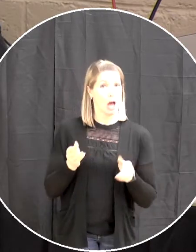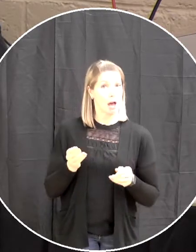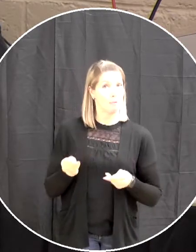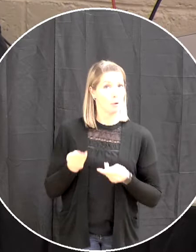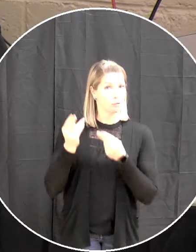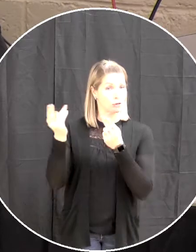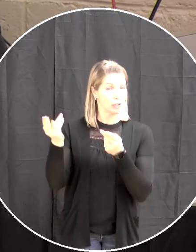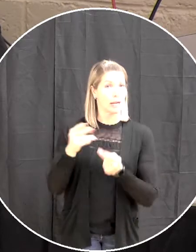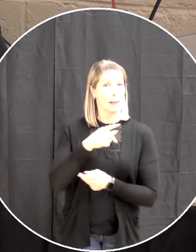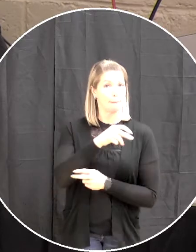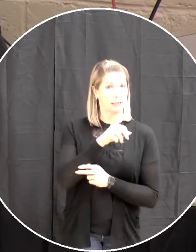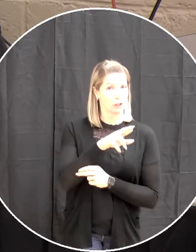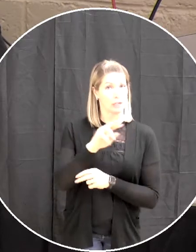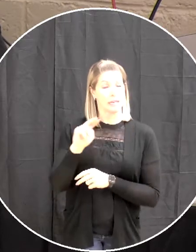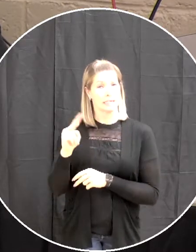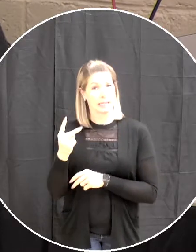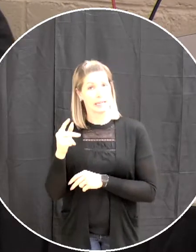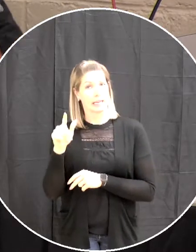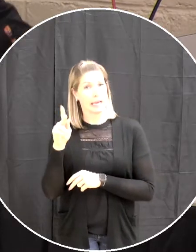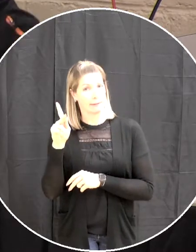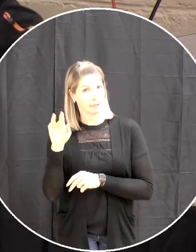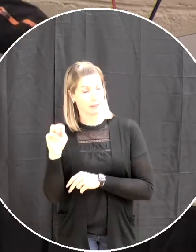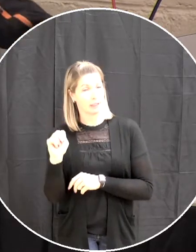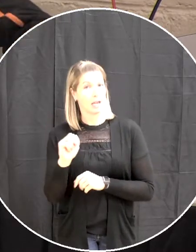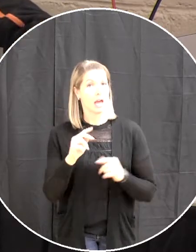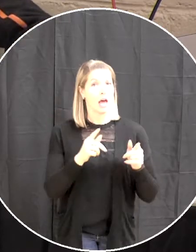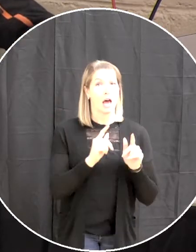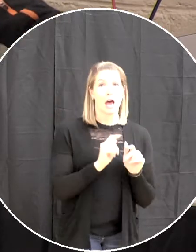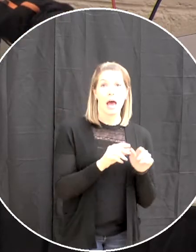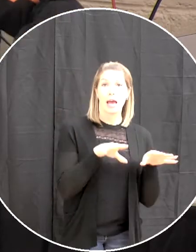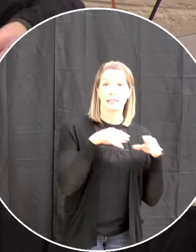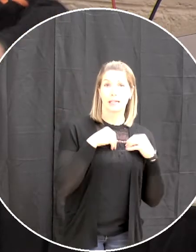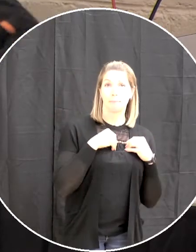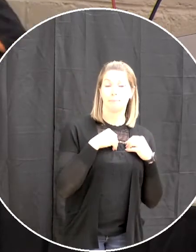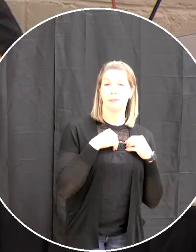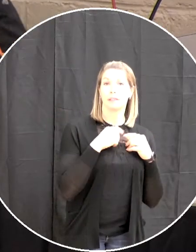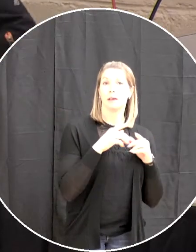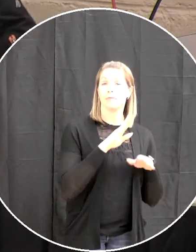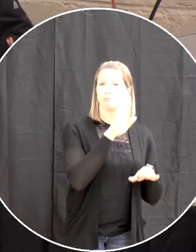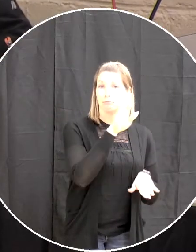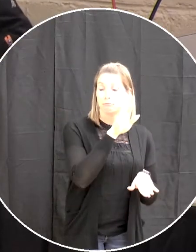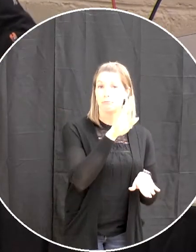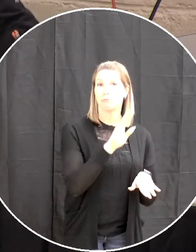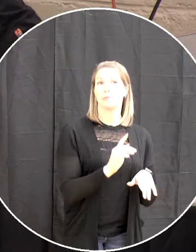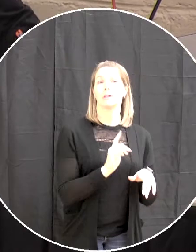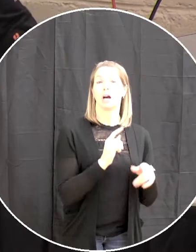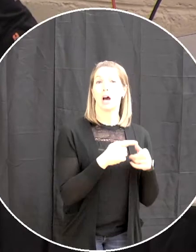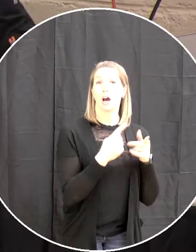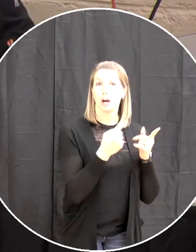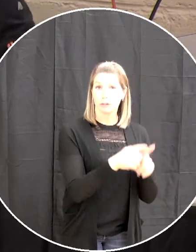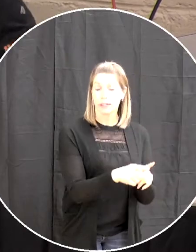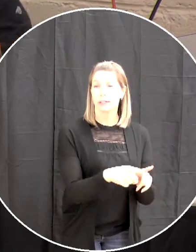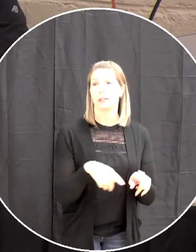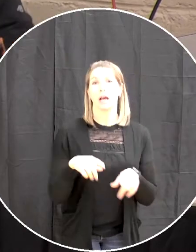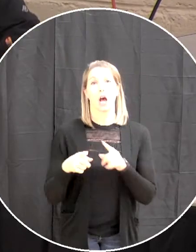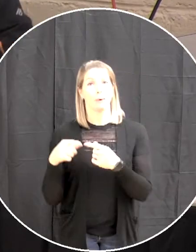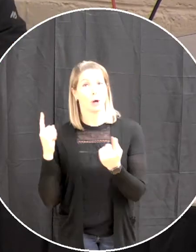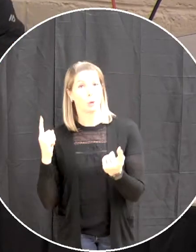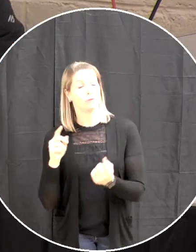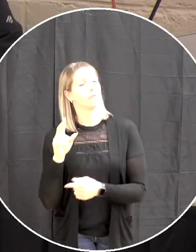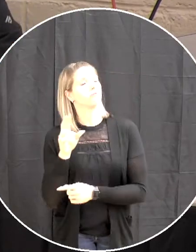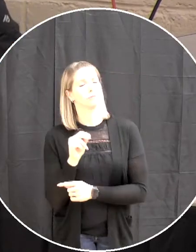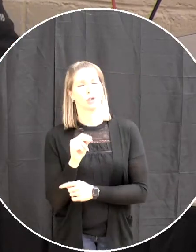favor? Aye, motion carries. So first off, I would certainly like to thank Katie Hoskins